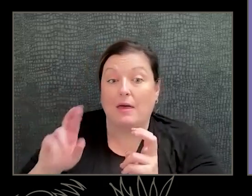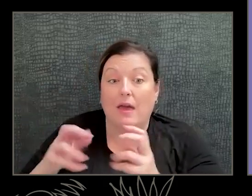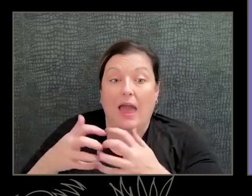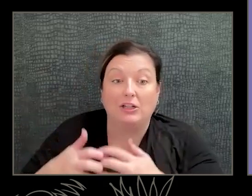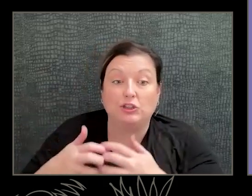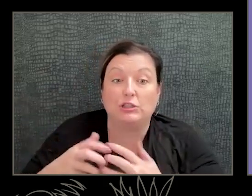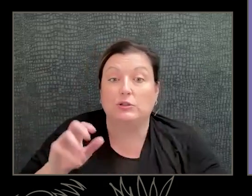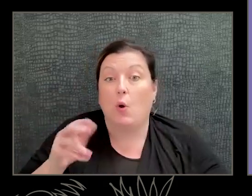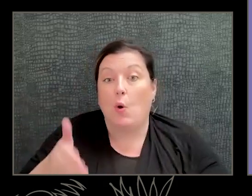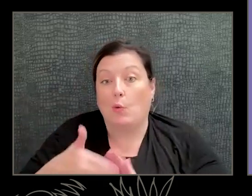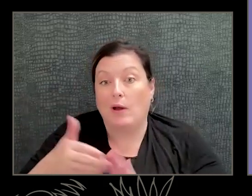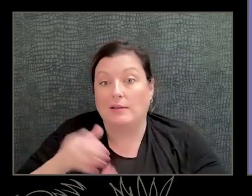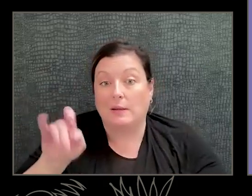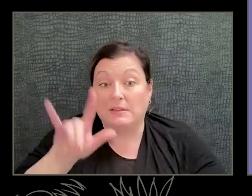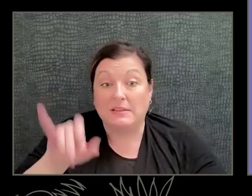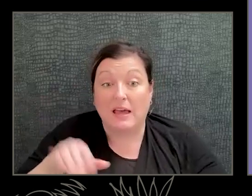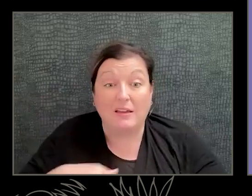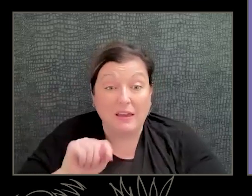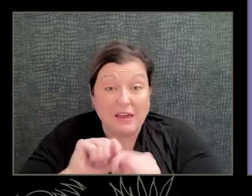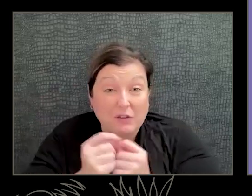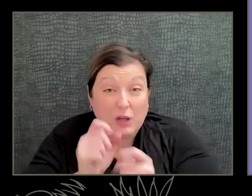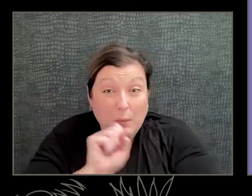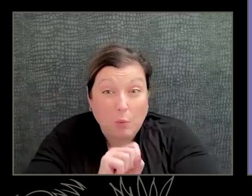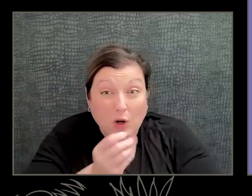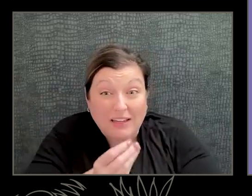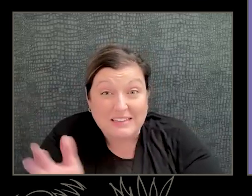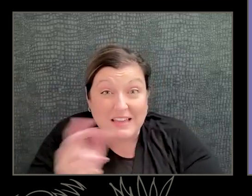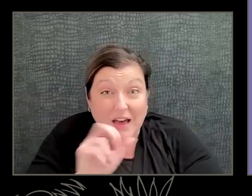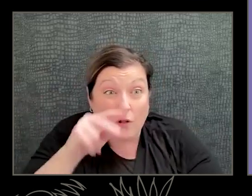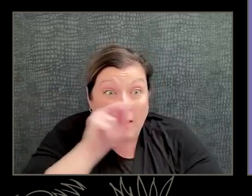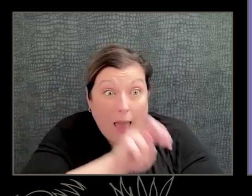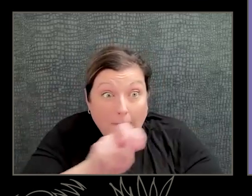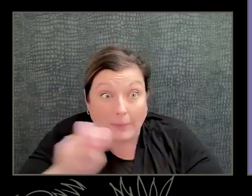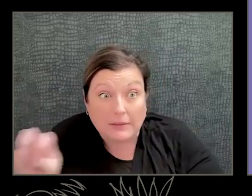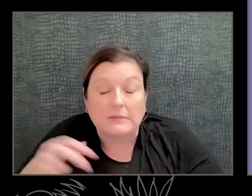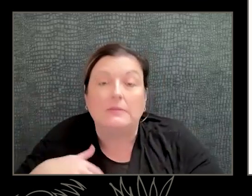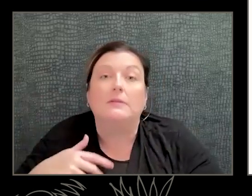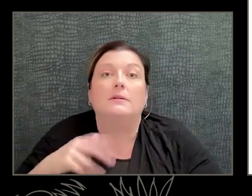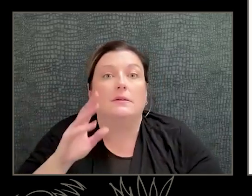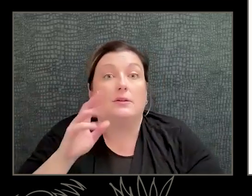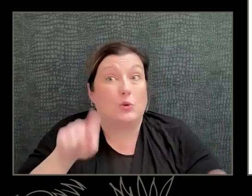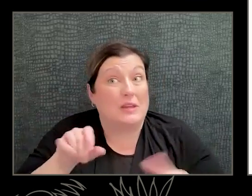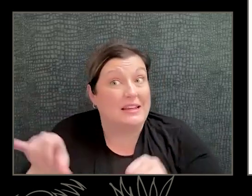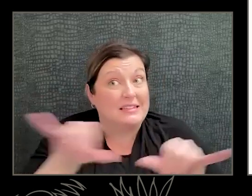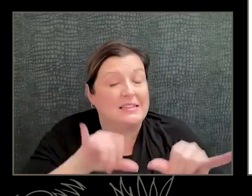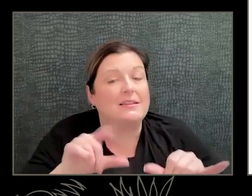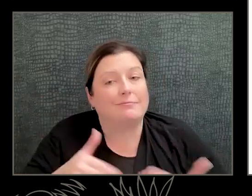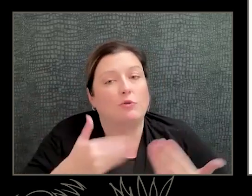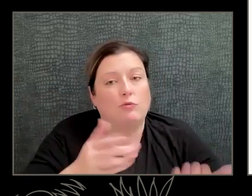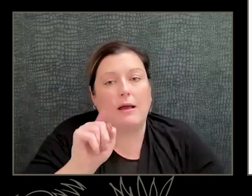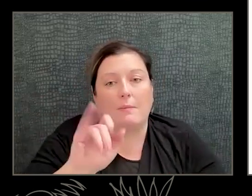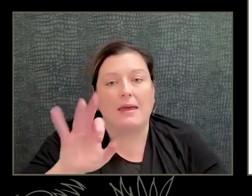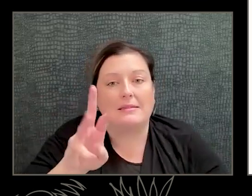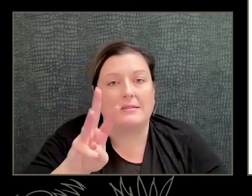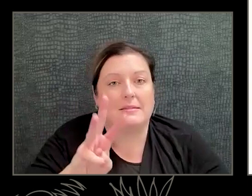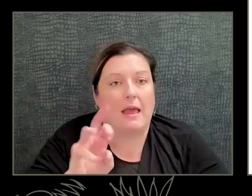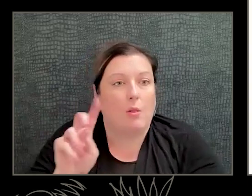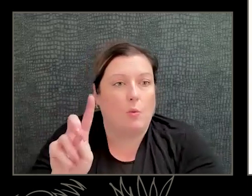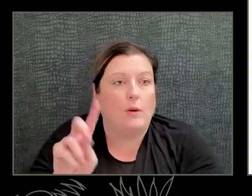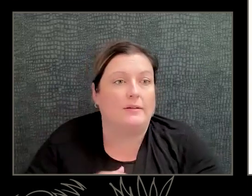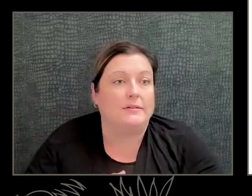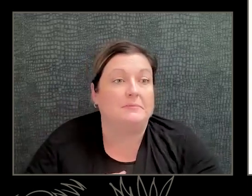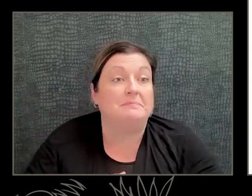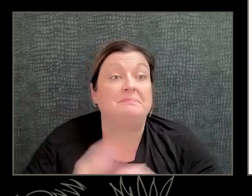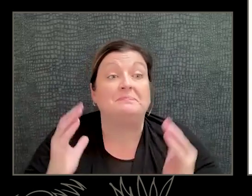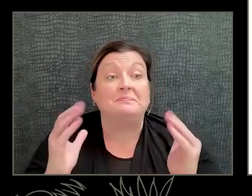different apps or you really just need something to be consistent and fast, I definitely recommend Tailwind. So our next one up is styled